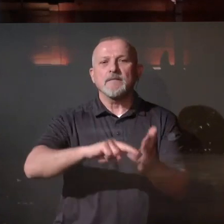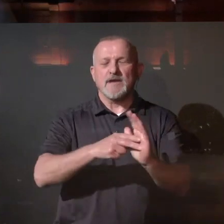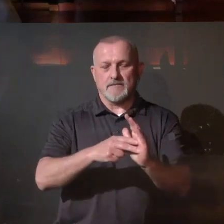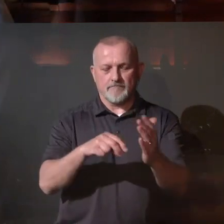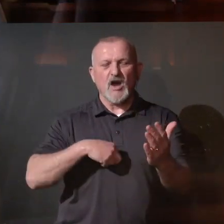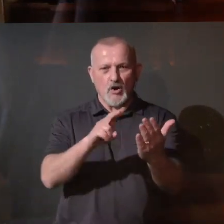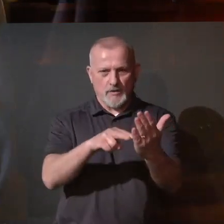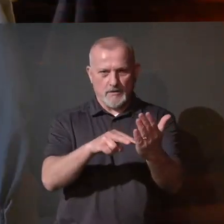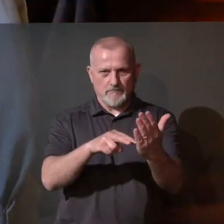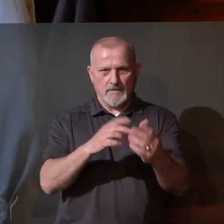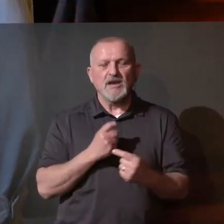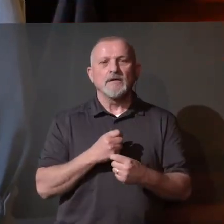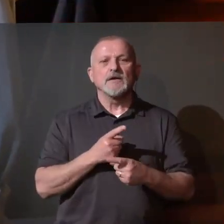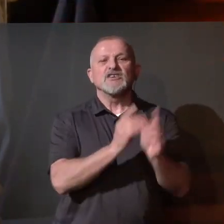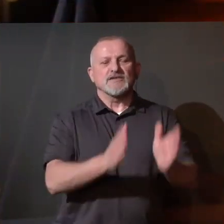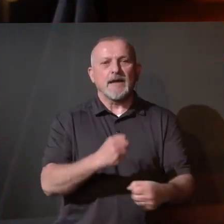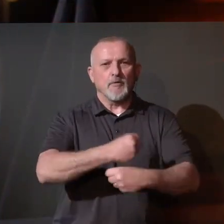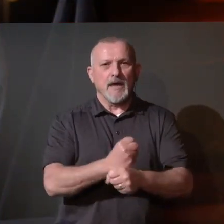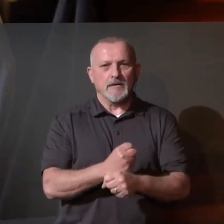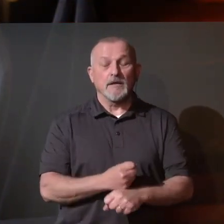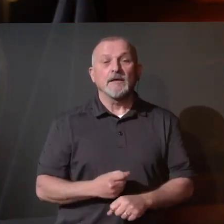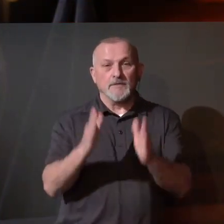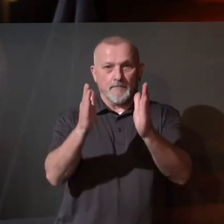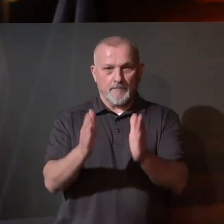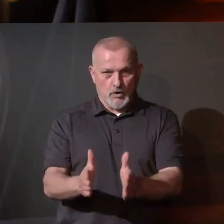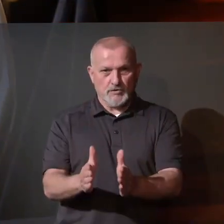you. Discipleship. It is one or